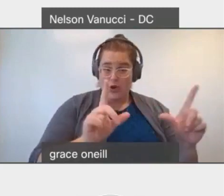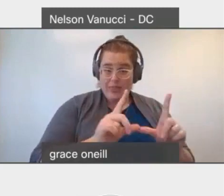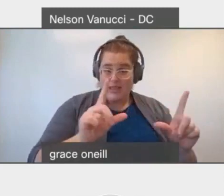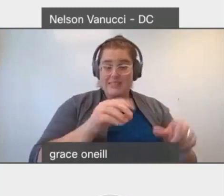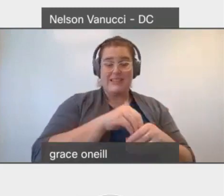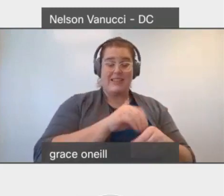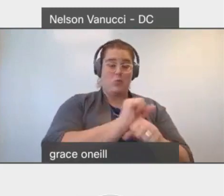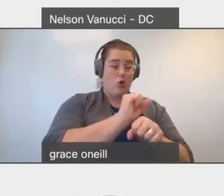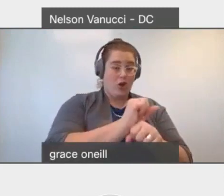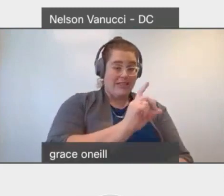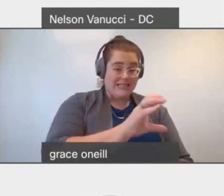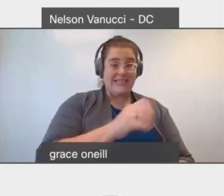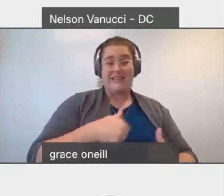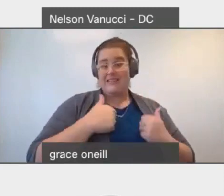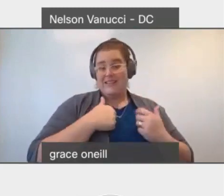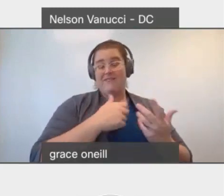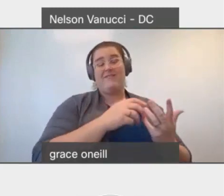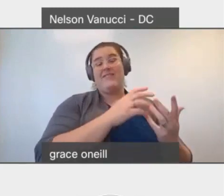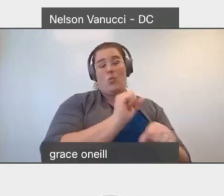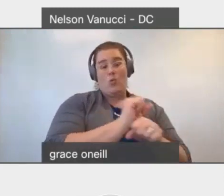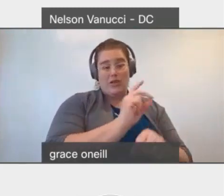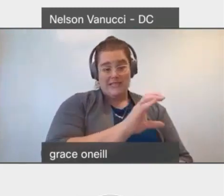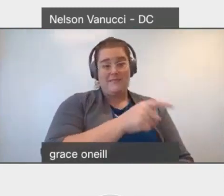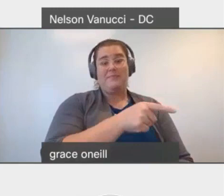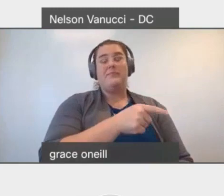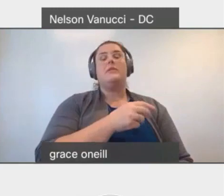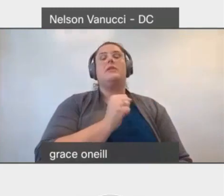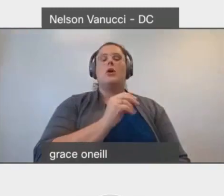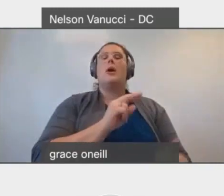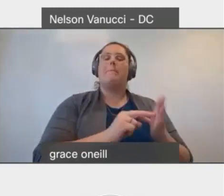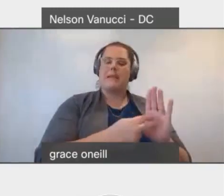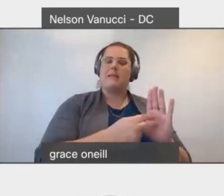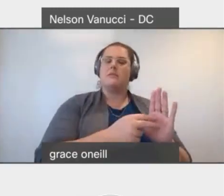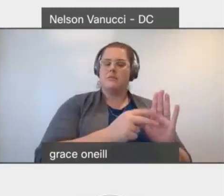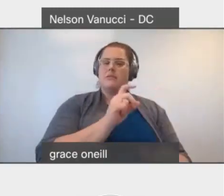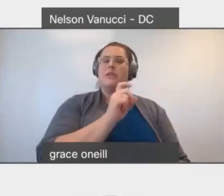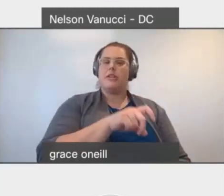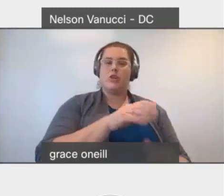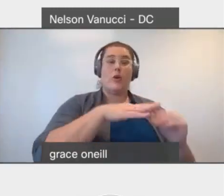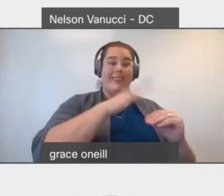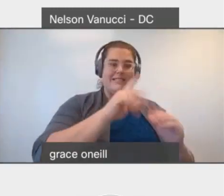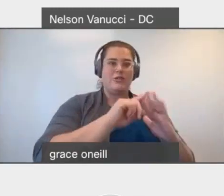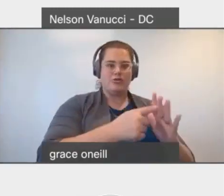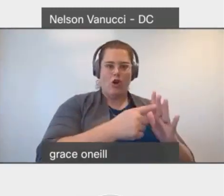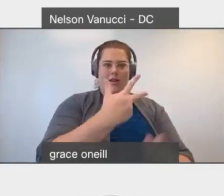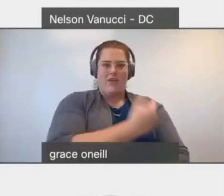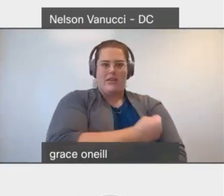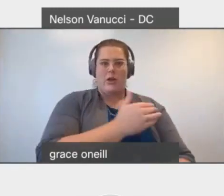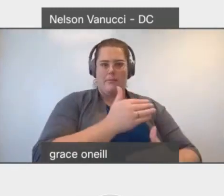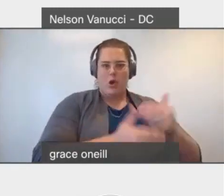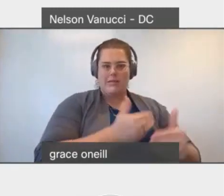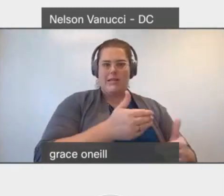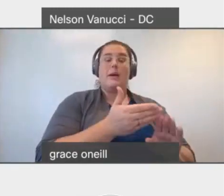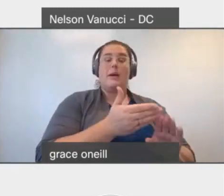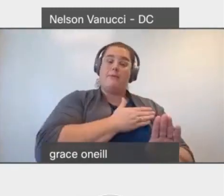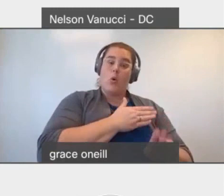of Columbia, you're going to need to, at the very least, begin that vaccination process before the end of